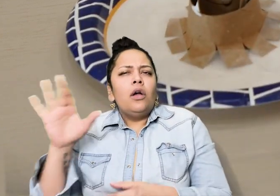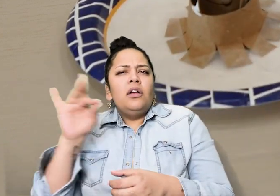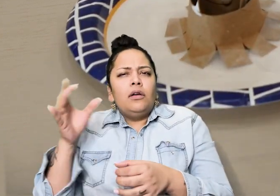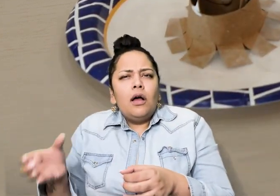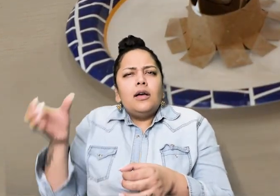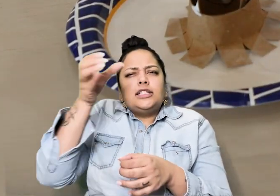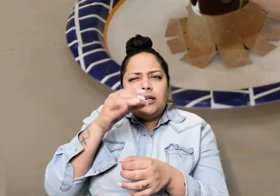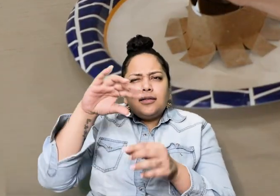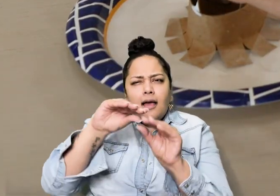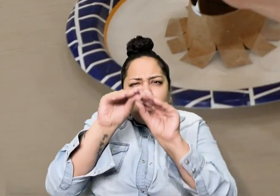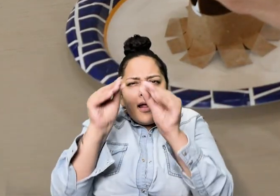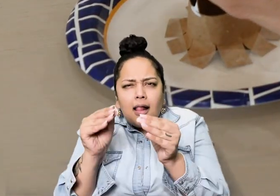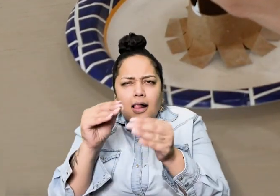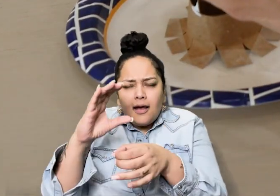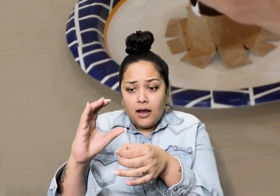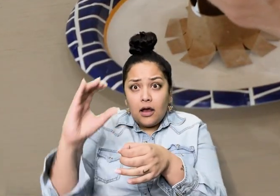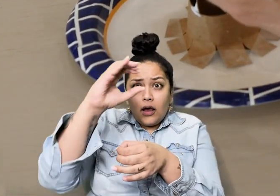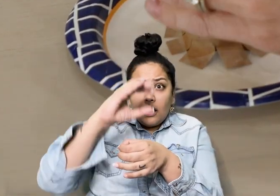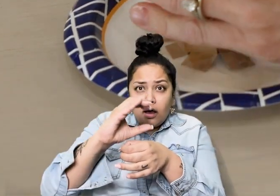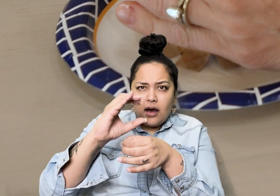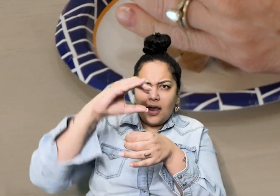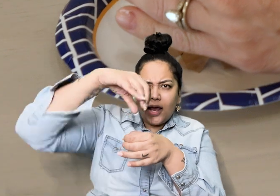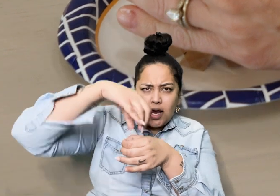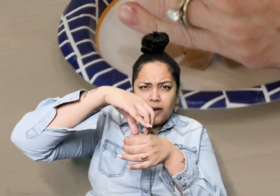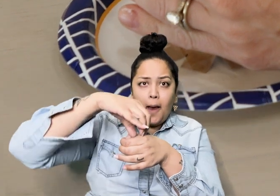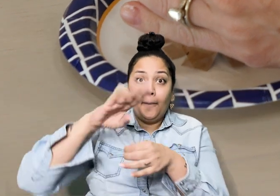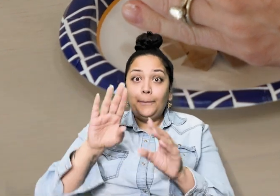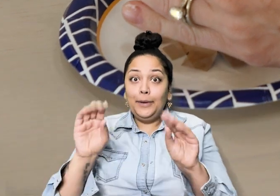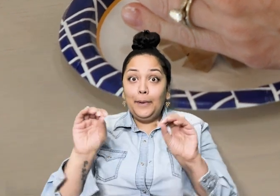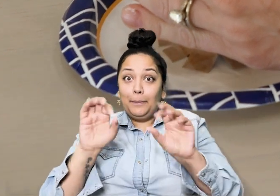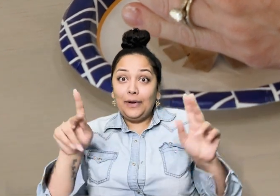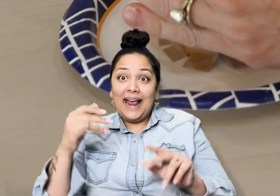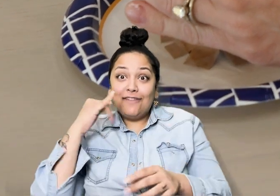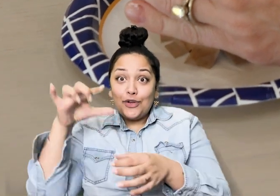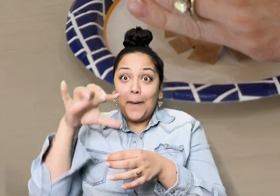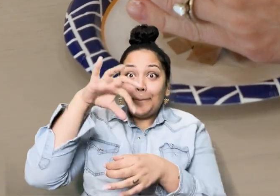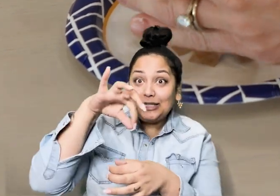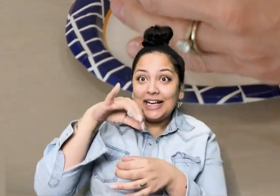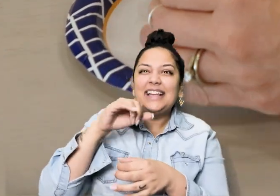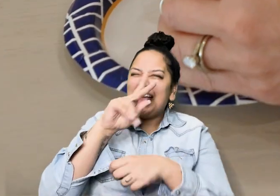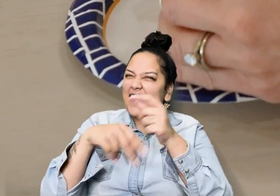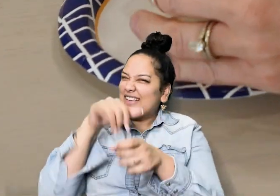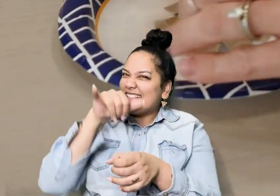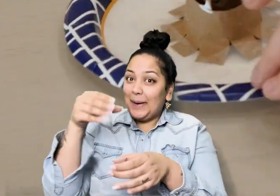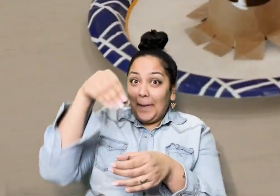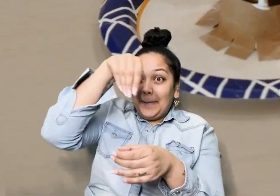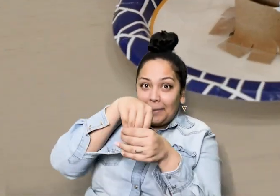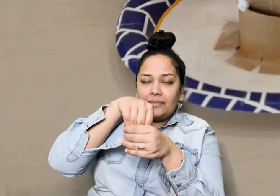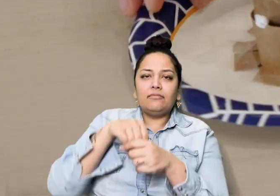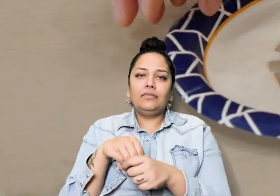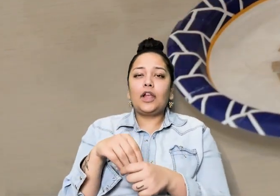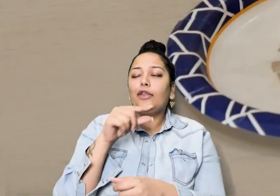Okay, so we're gonna stick this one right in here. Boop, boop, boop. And they kind of, if you pinch them, they kind of